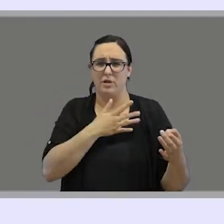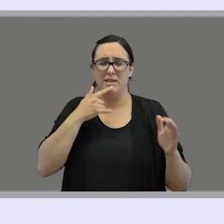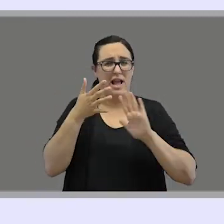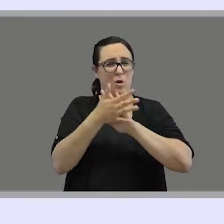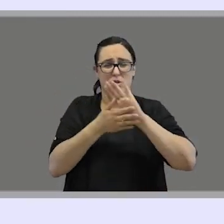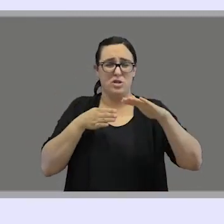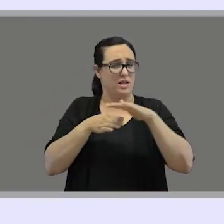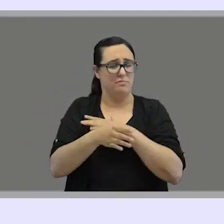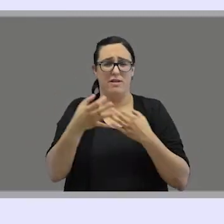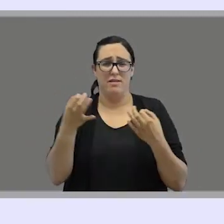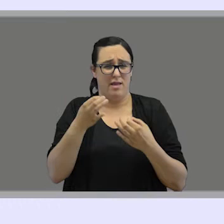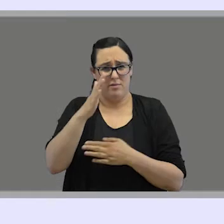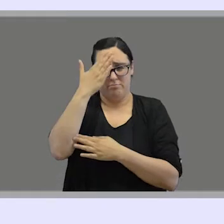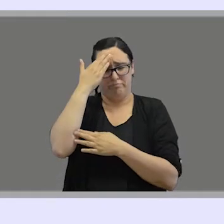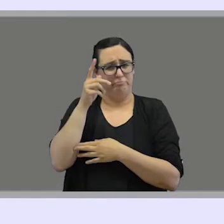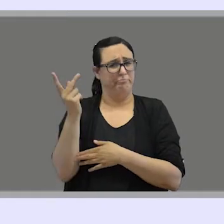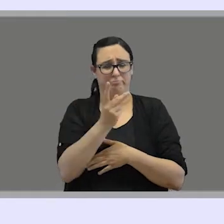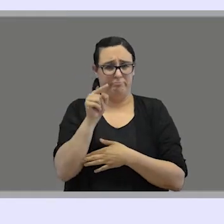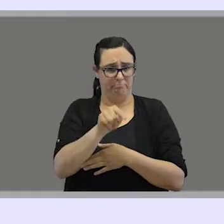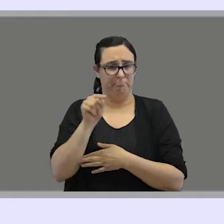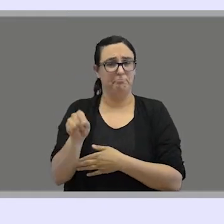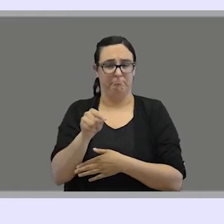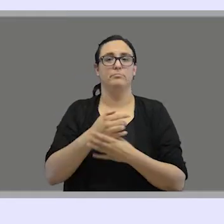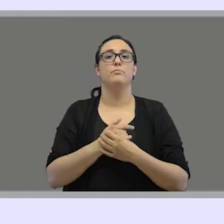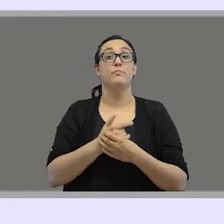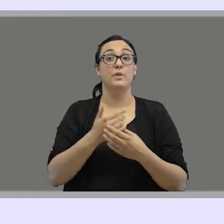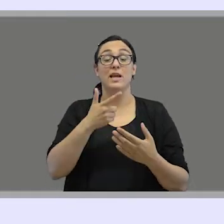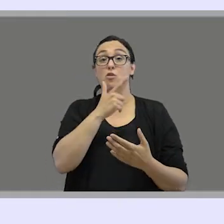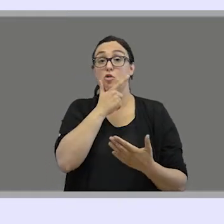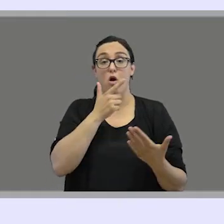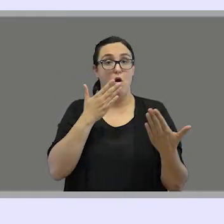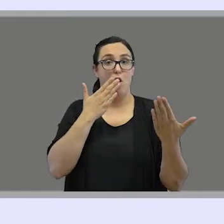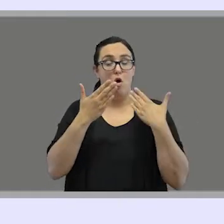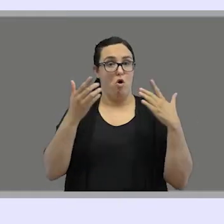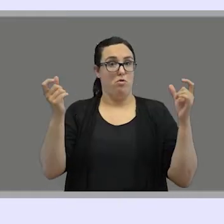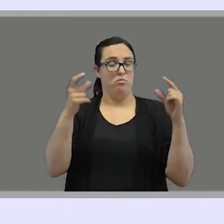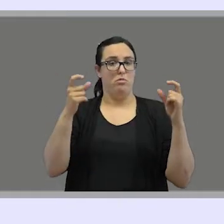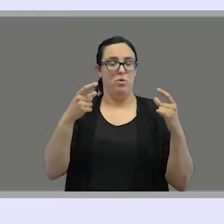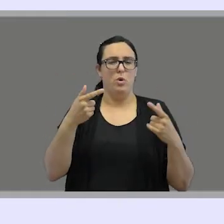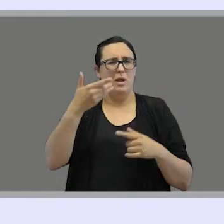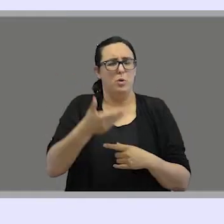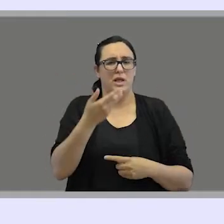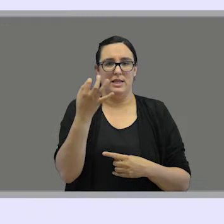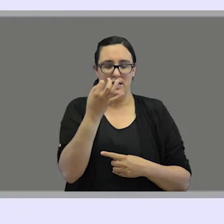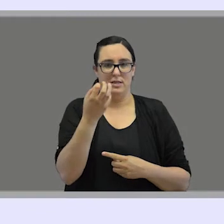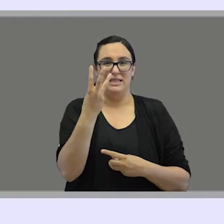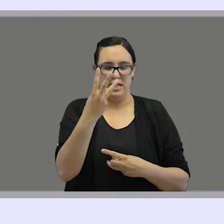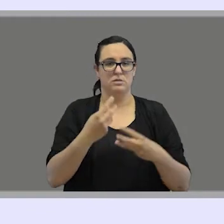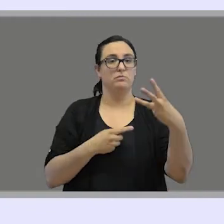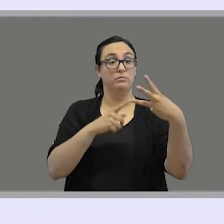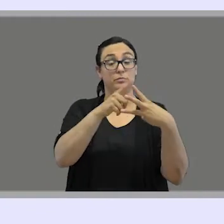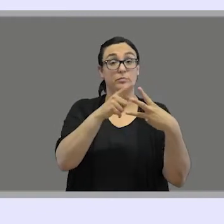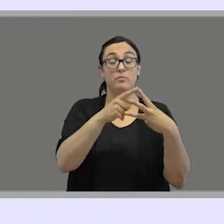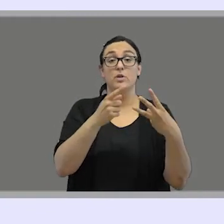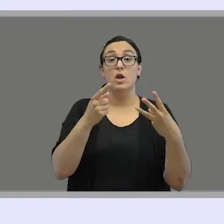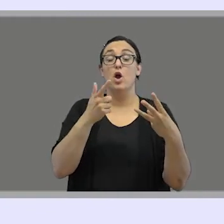of sign language on screen. When we talk about color interactions, we have to bear in mind three different